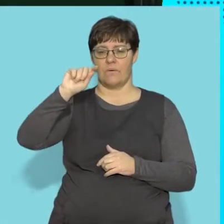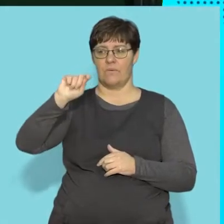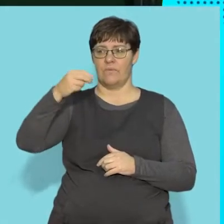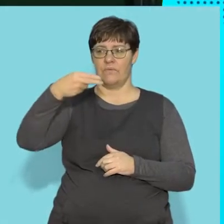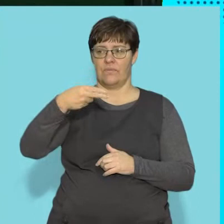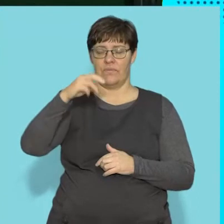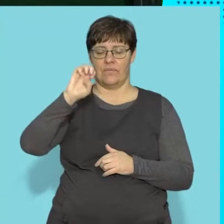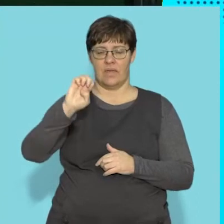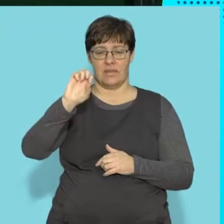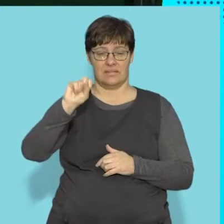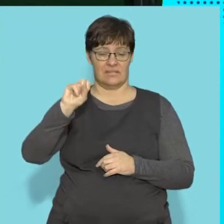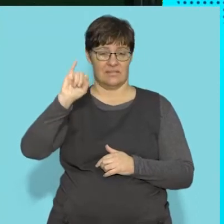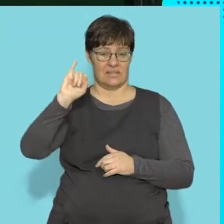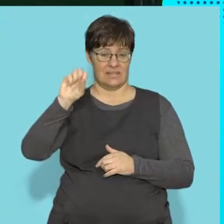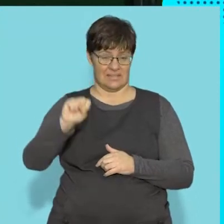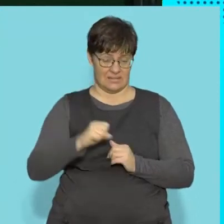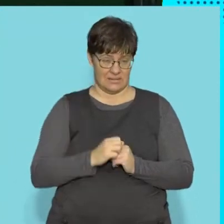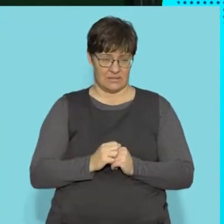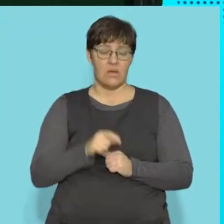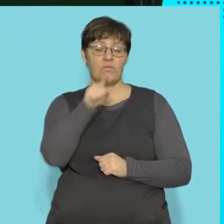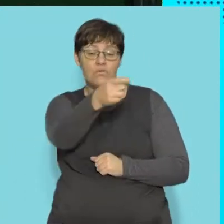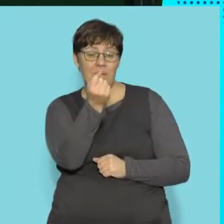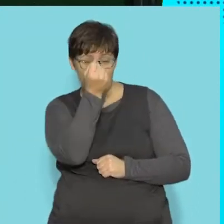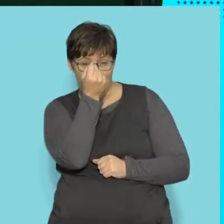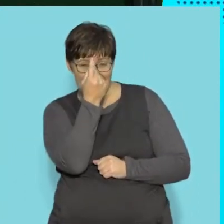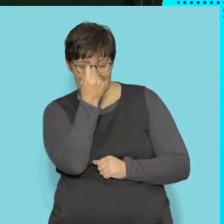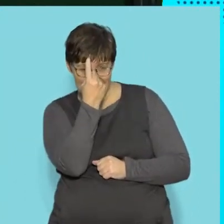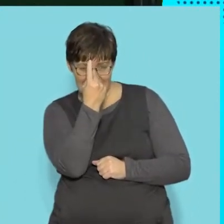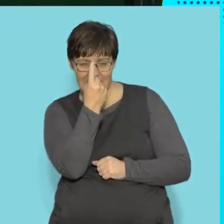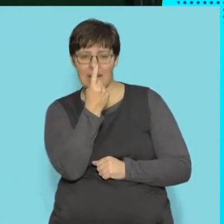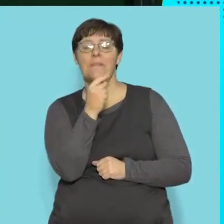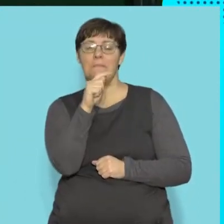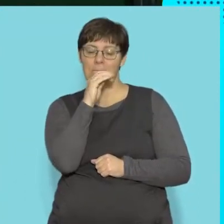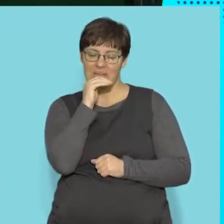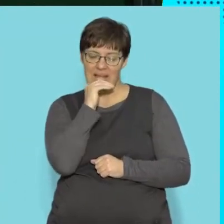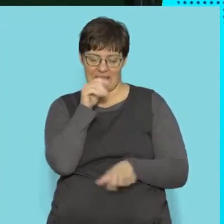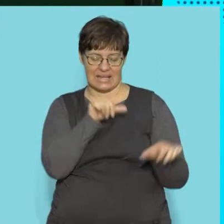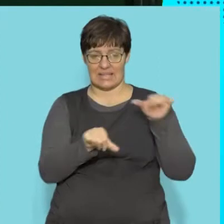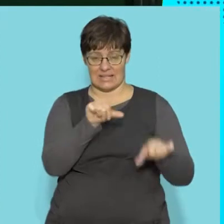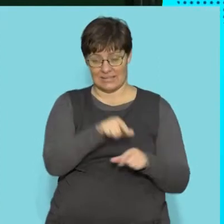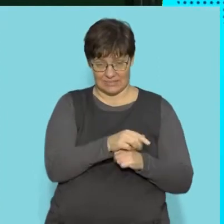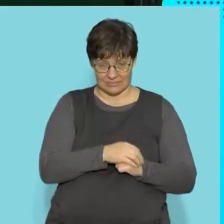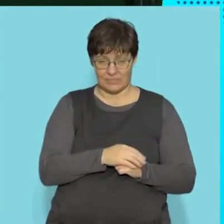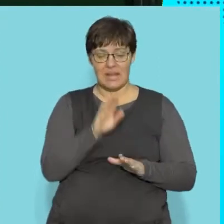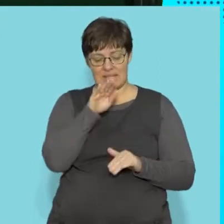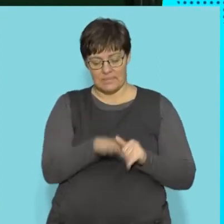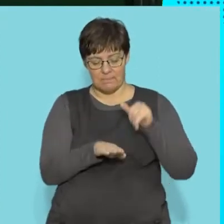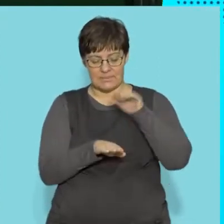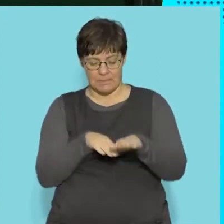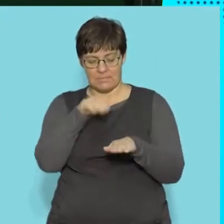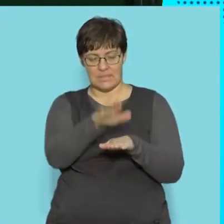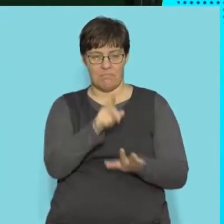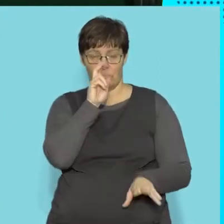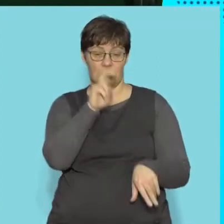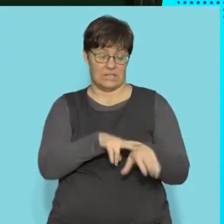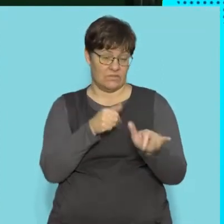You need to make sure that you understand the scientific method and the various steps of the